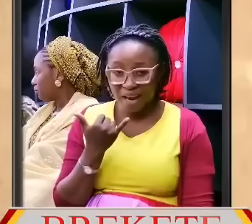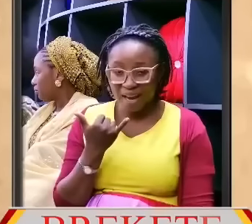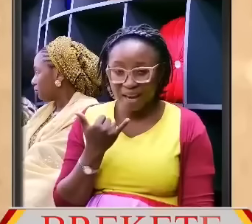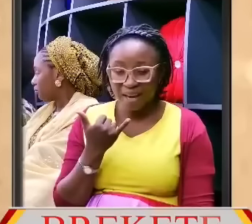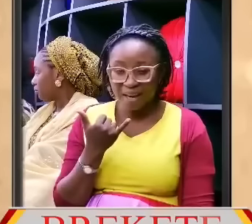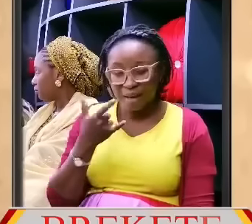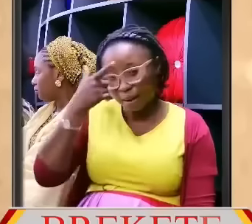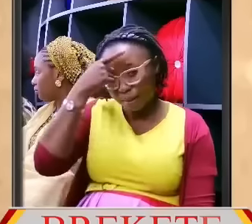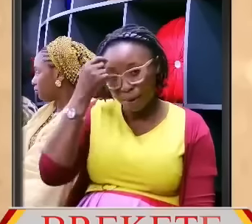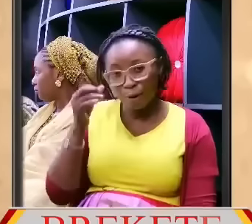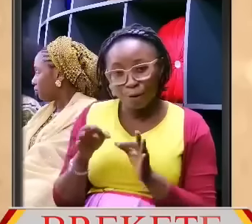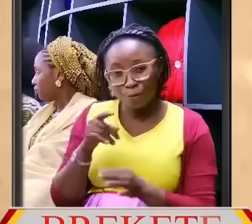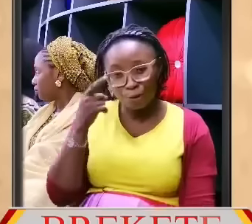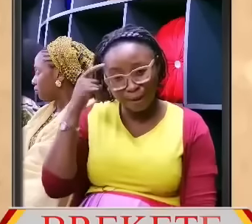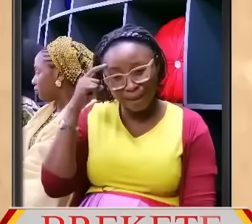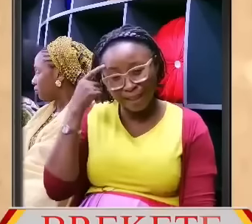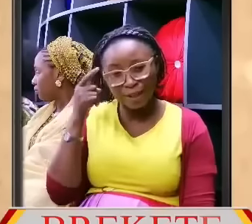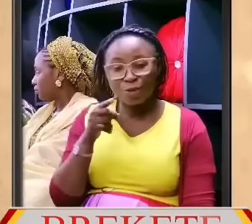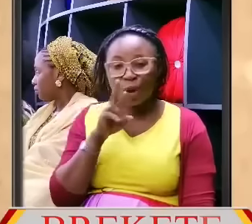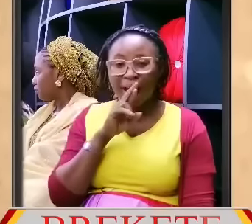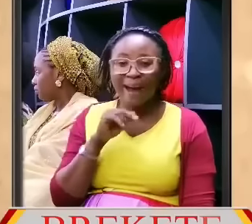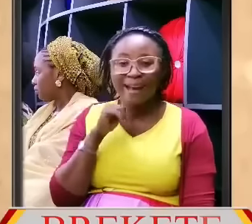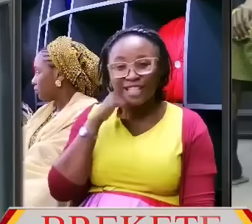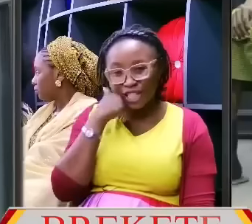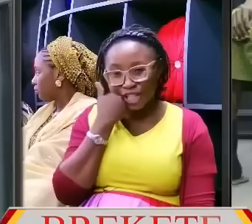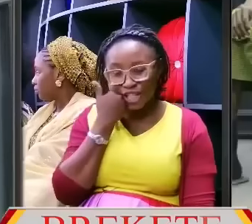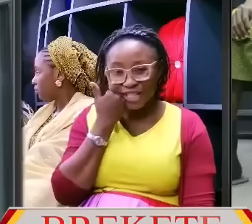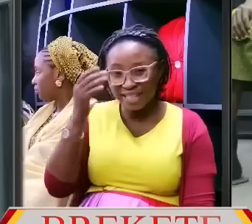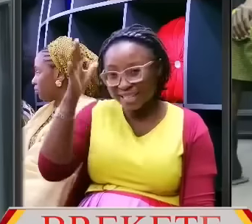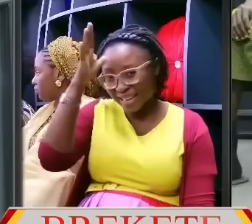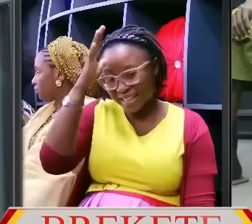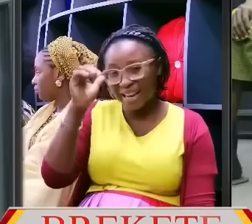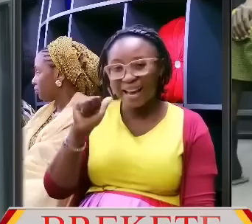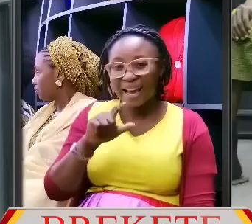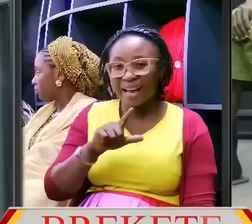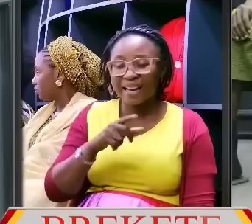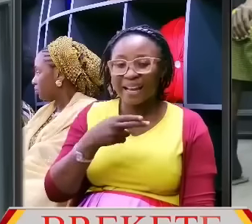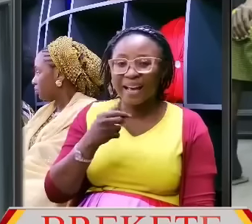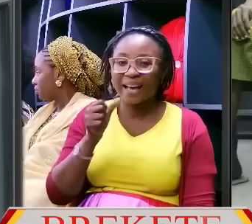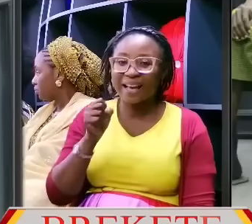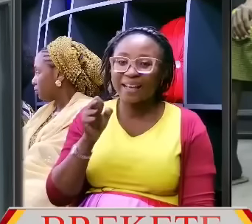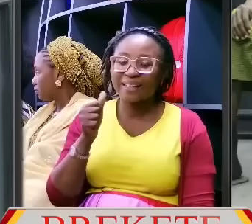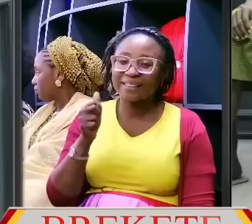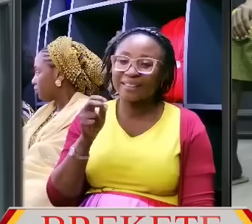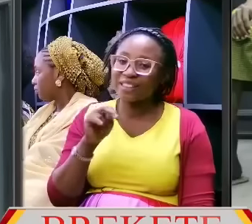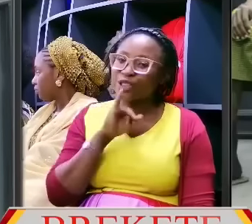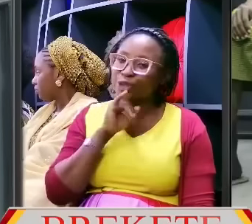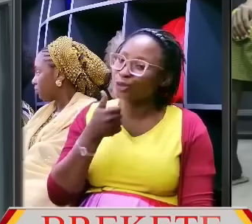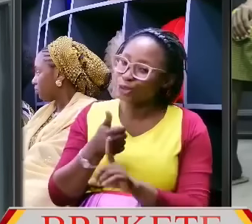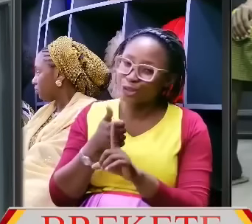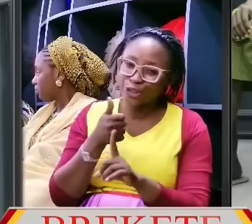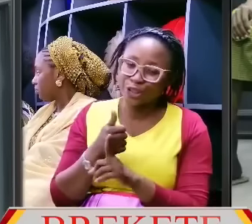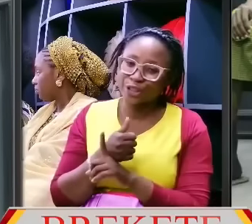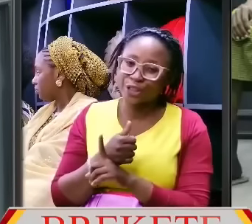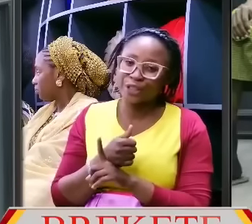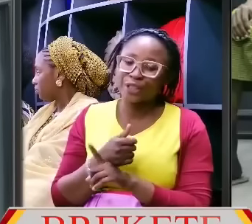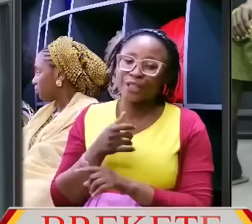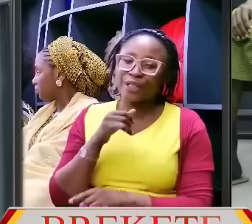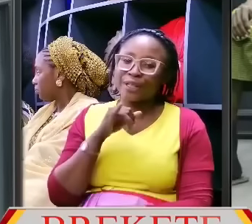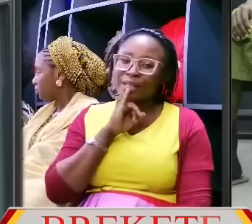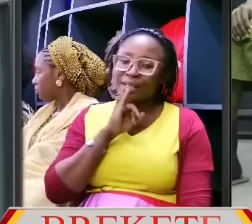Because if you think you are disgracing Daddy Al-Hassan, You are disgracing yourself. Now the